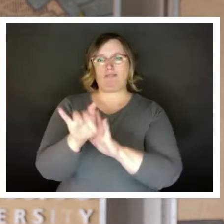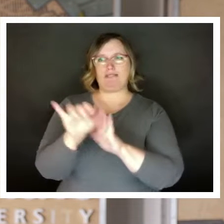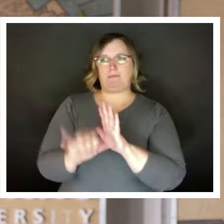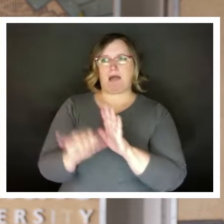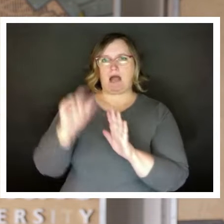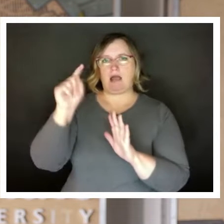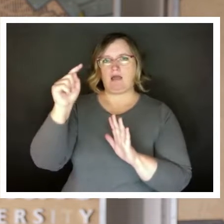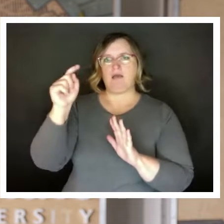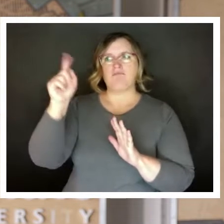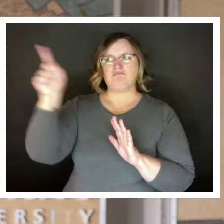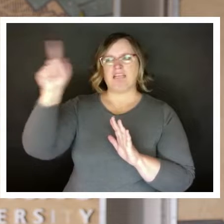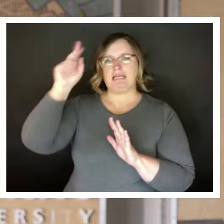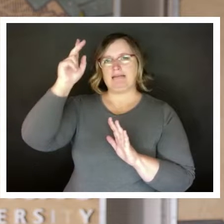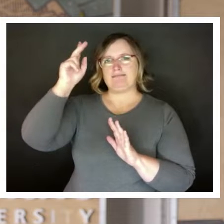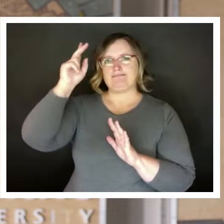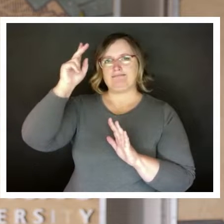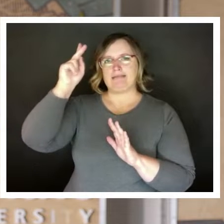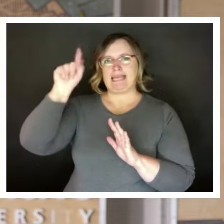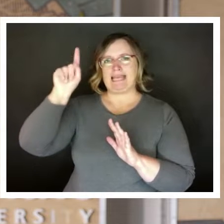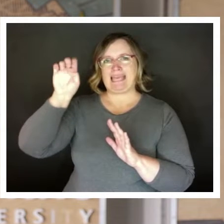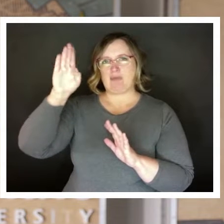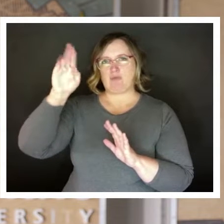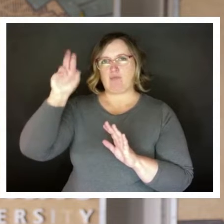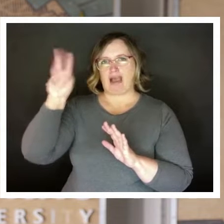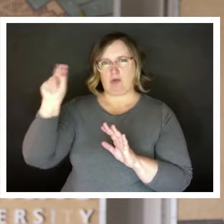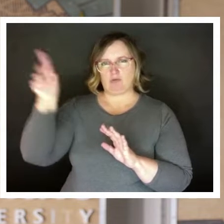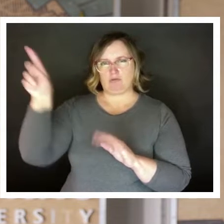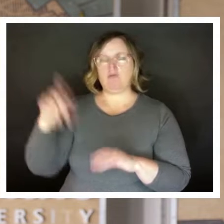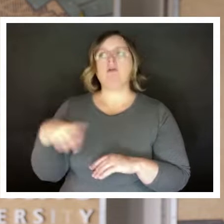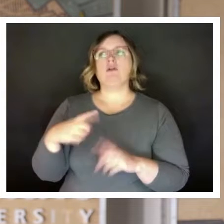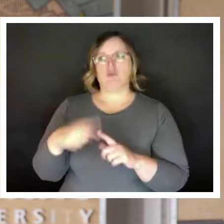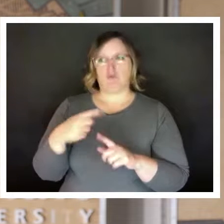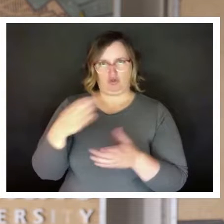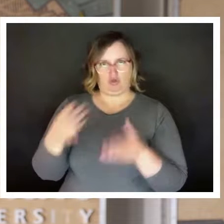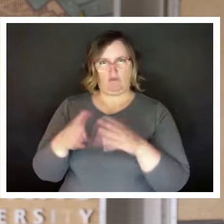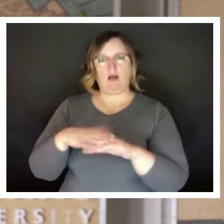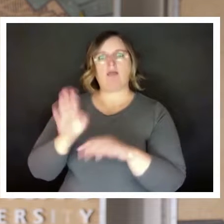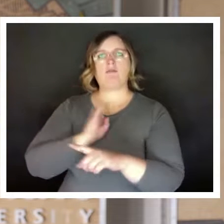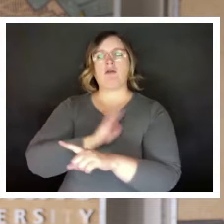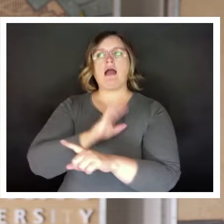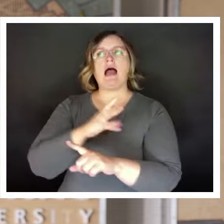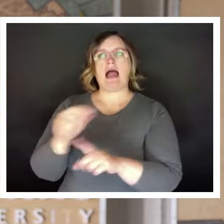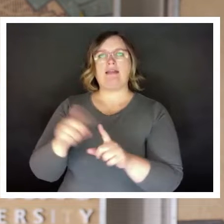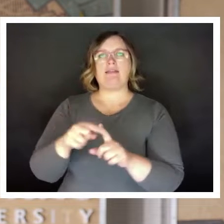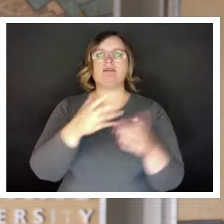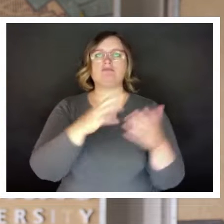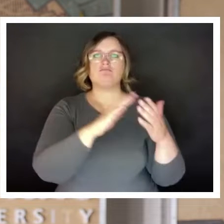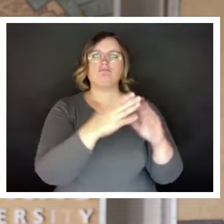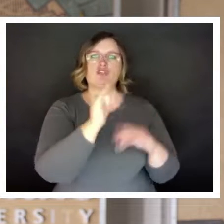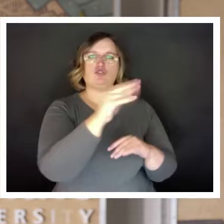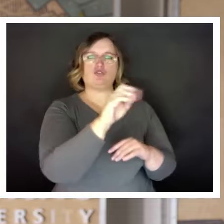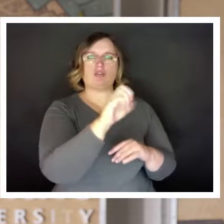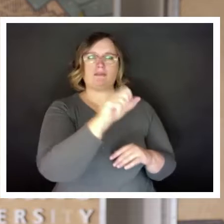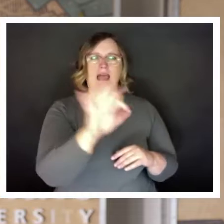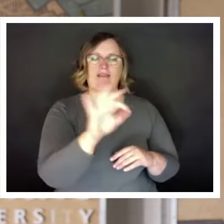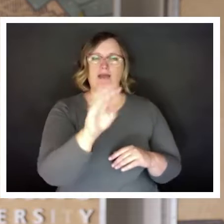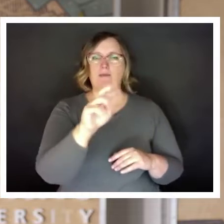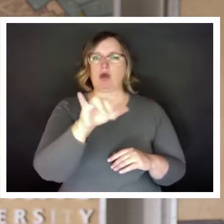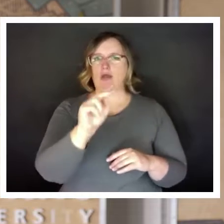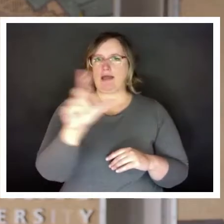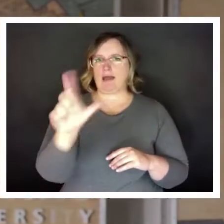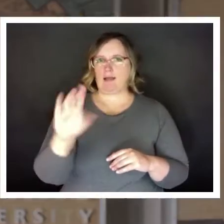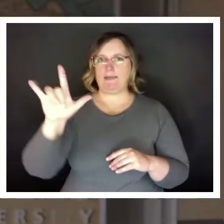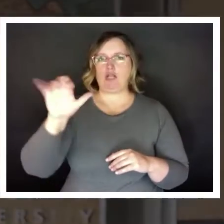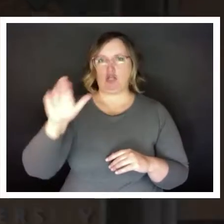Council of Oregon. She serves on the Metro Leadership Council of the Oregon Community Foundation and on the James F. and Marion L. Miller